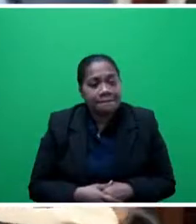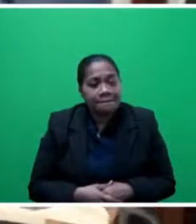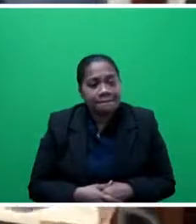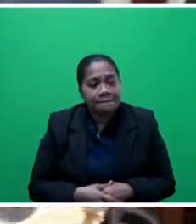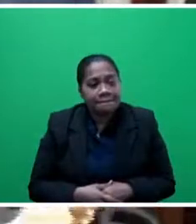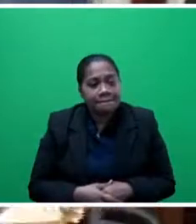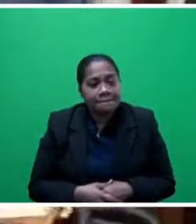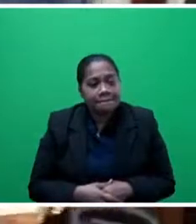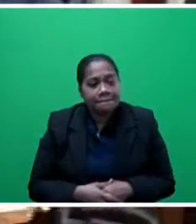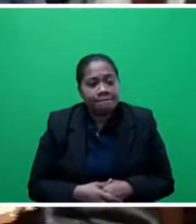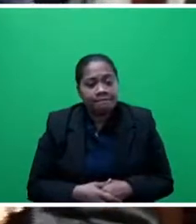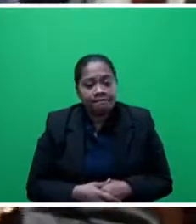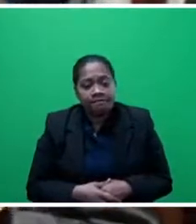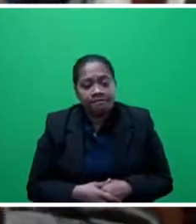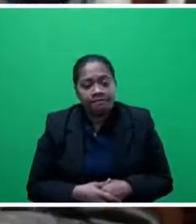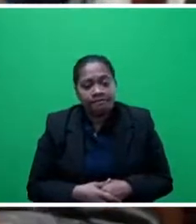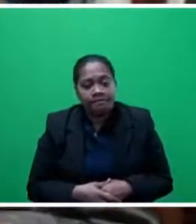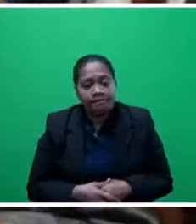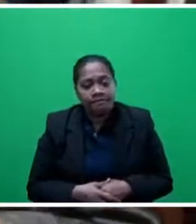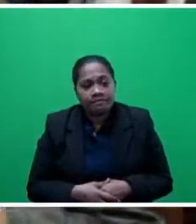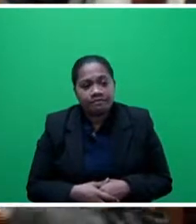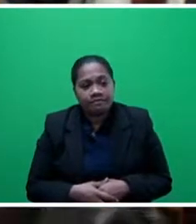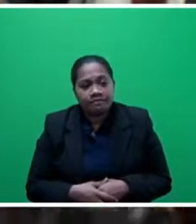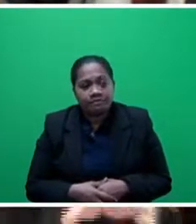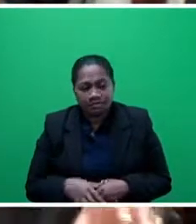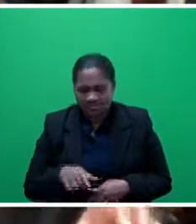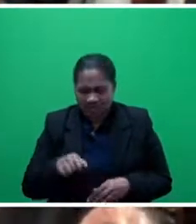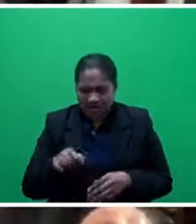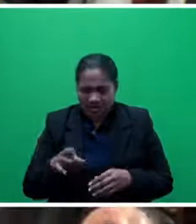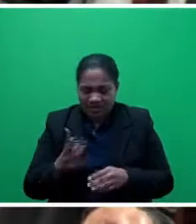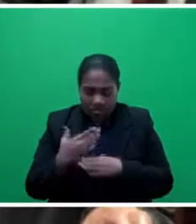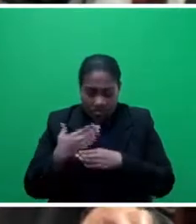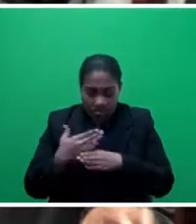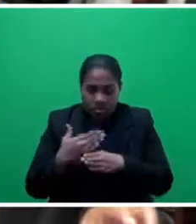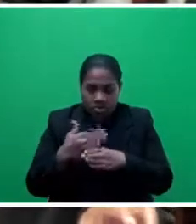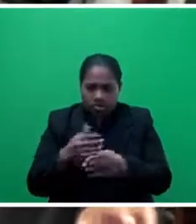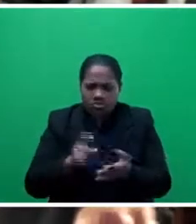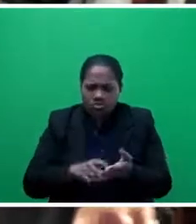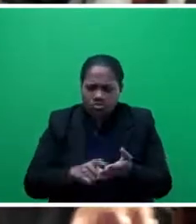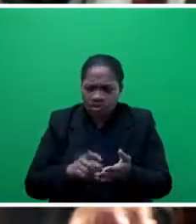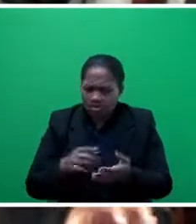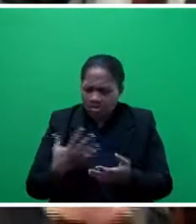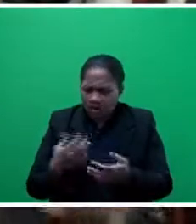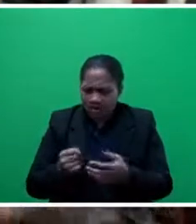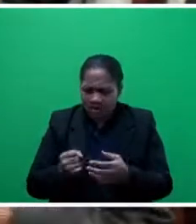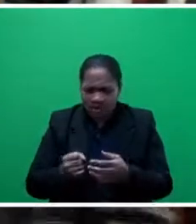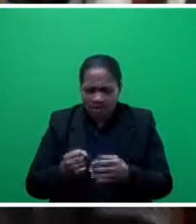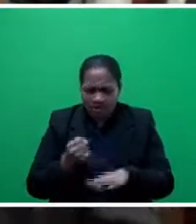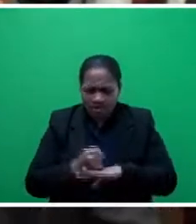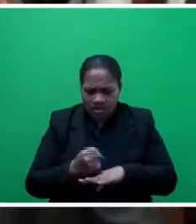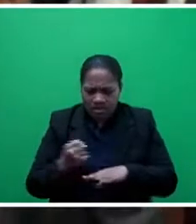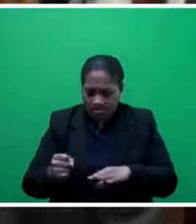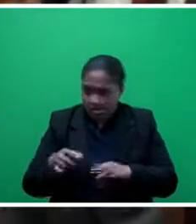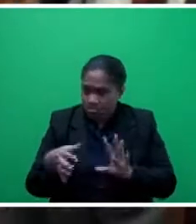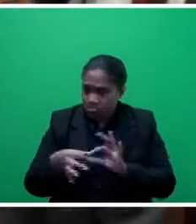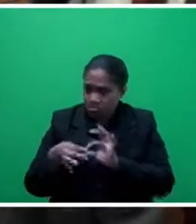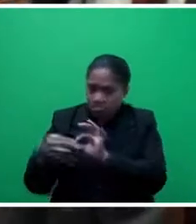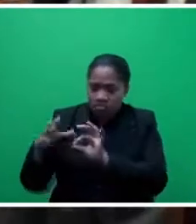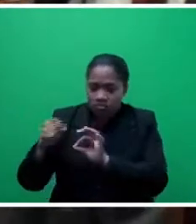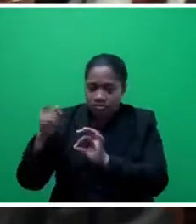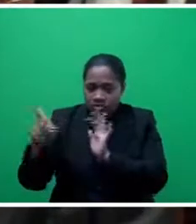or guaranteed by the government and statutory corporations, and the credits established for the government and statutory corporations by the RBF.